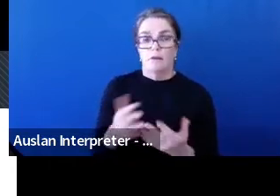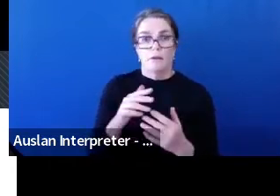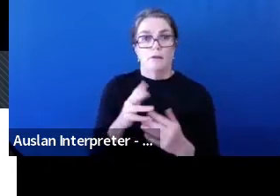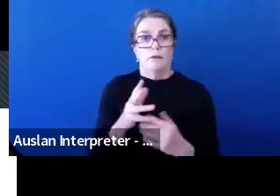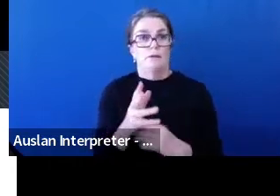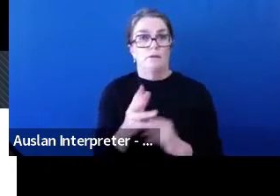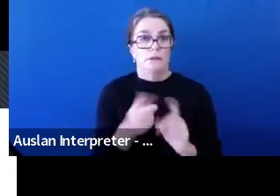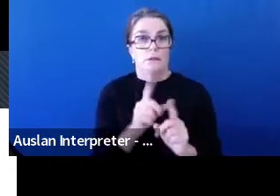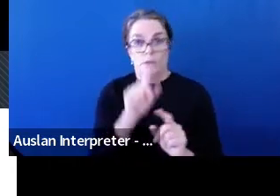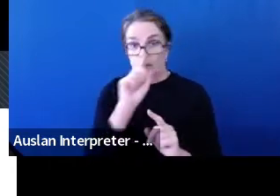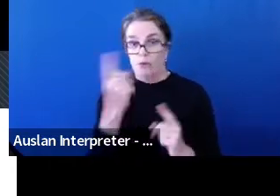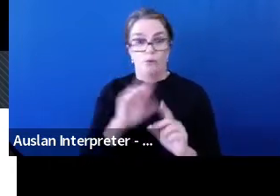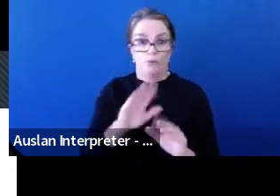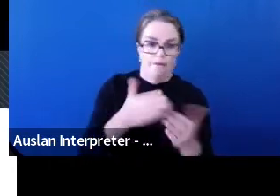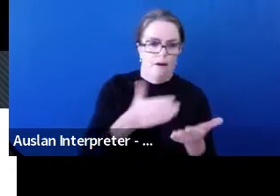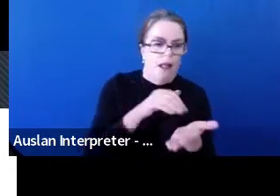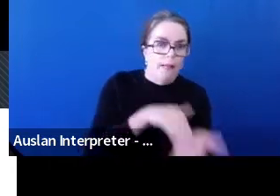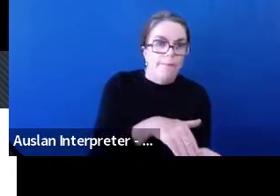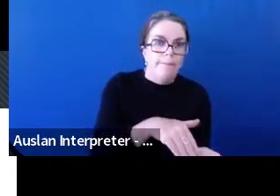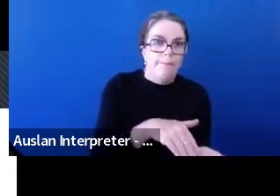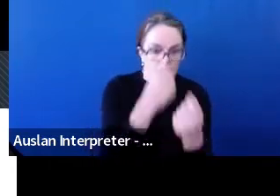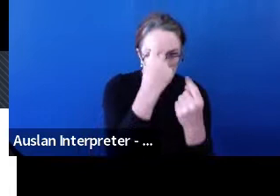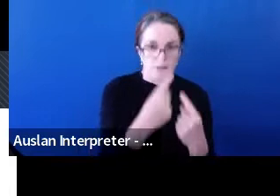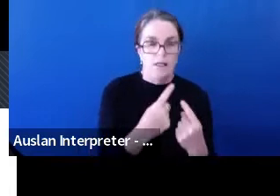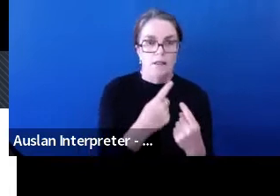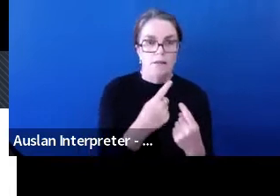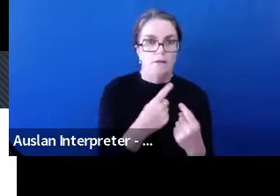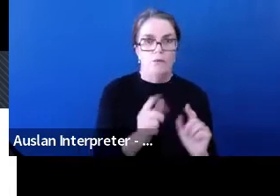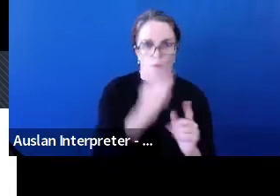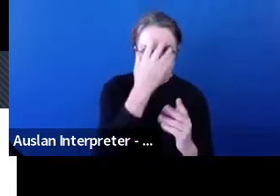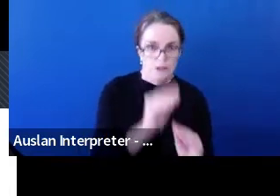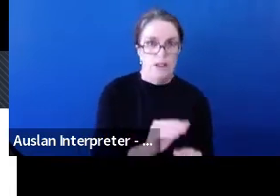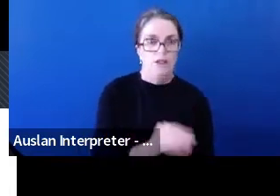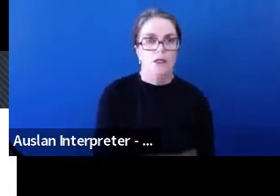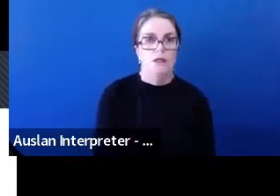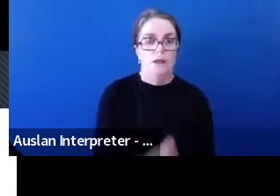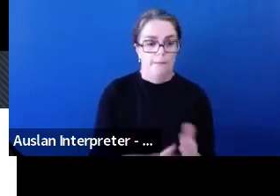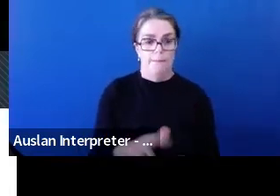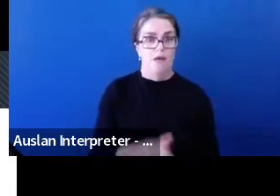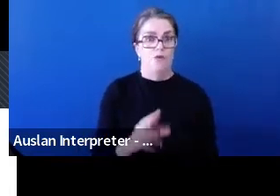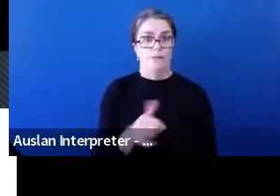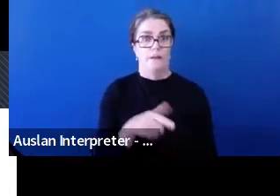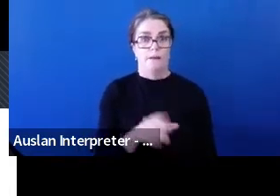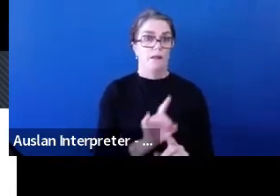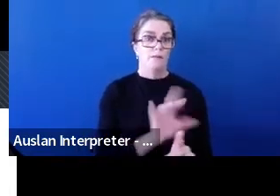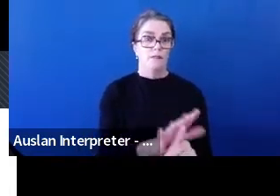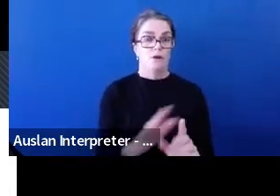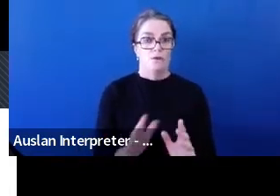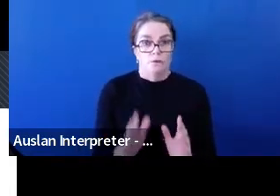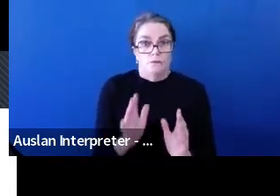the assistance to understand the information being given to them, parents who might not themselves have been